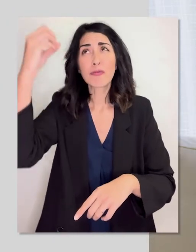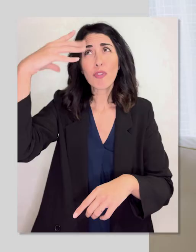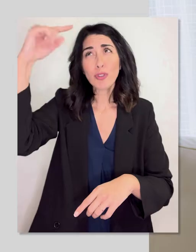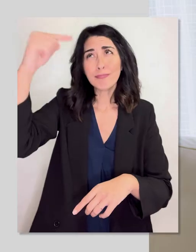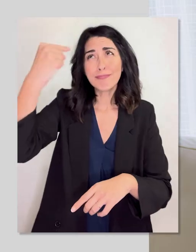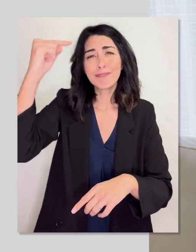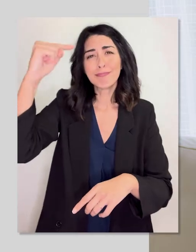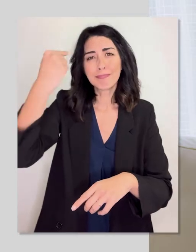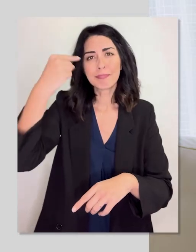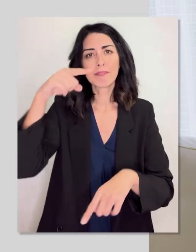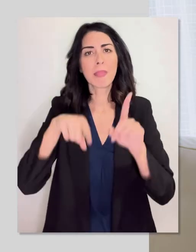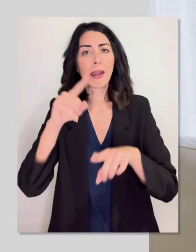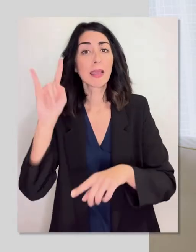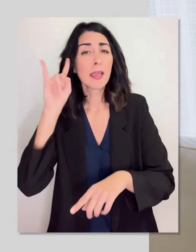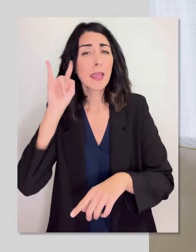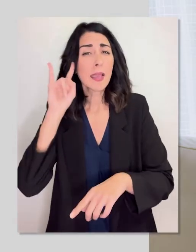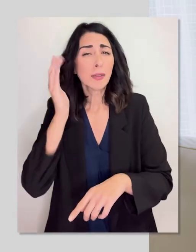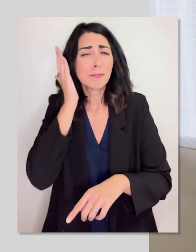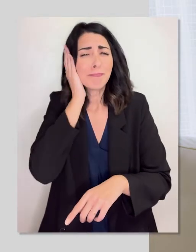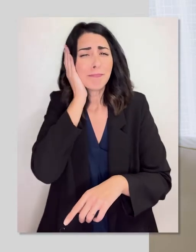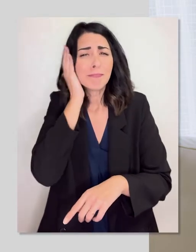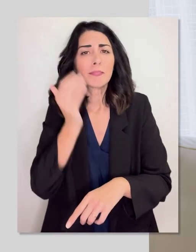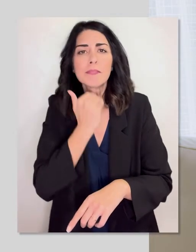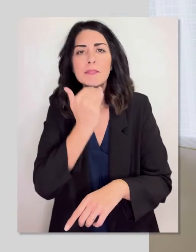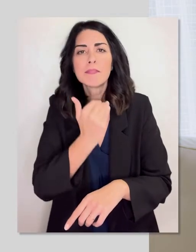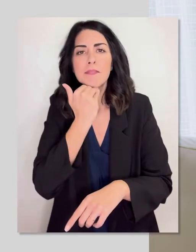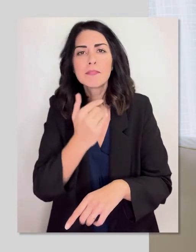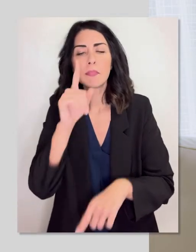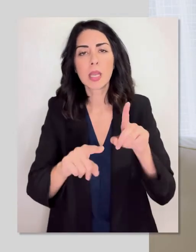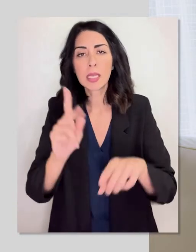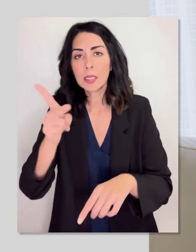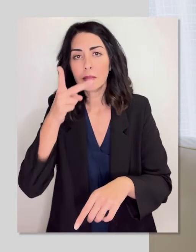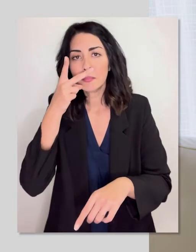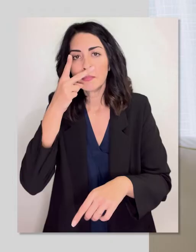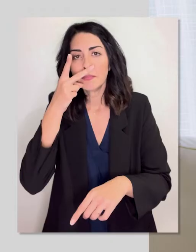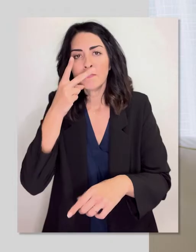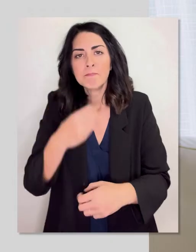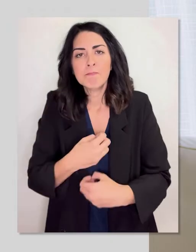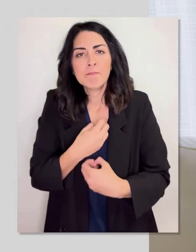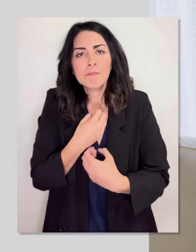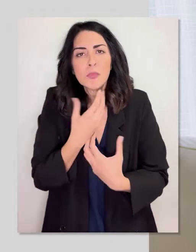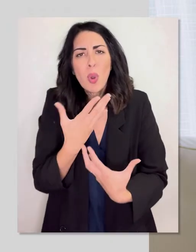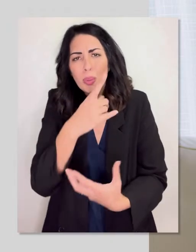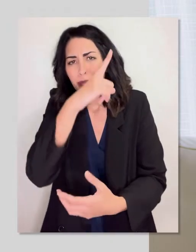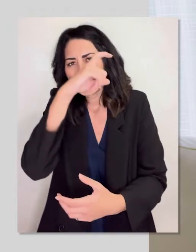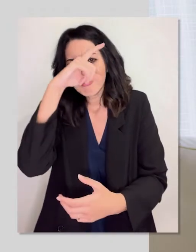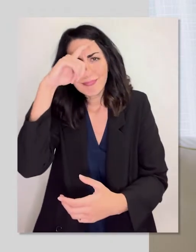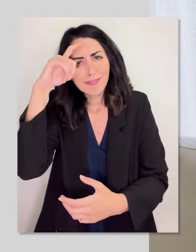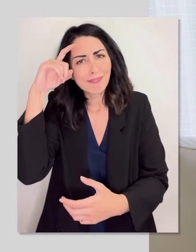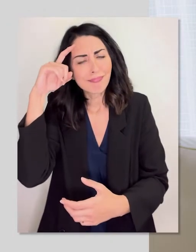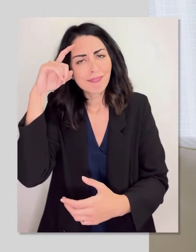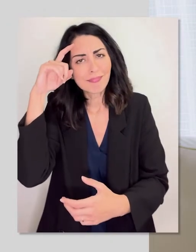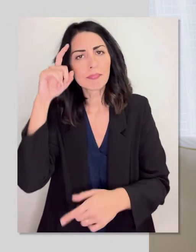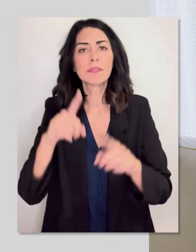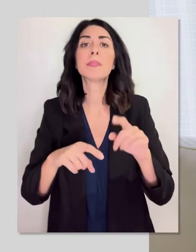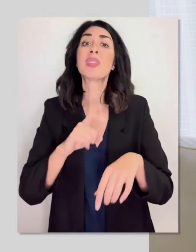have sensitivity to smell. So people, when they get a migraine attack, like to lie in a dark room